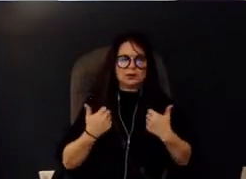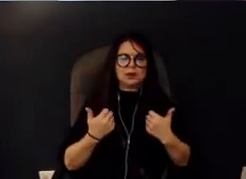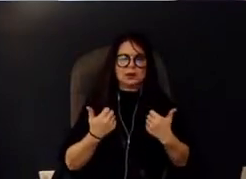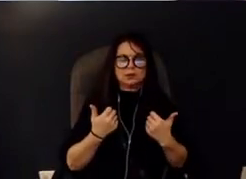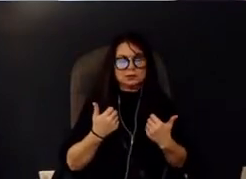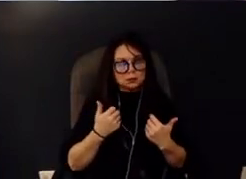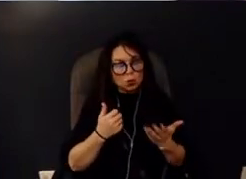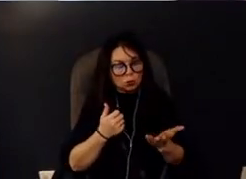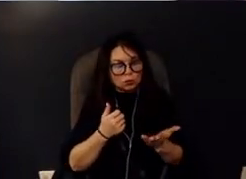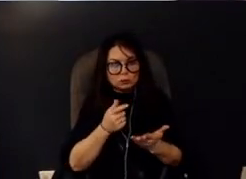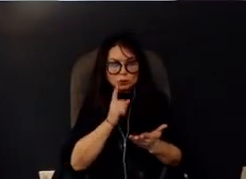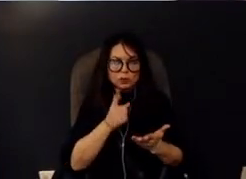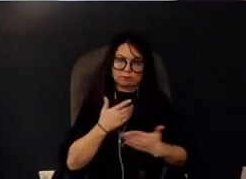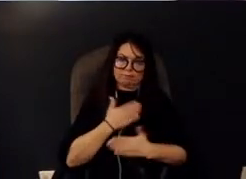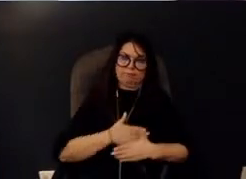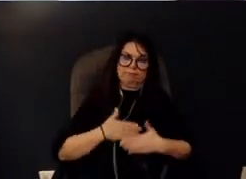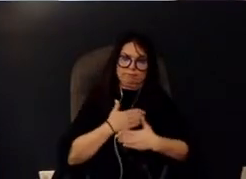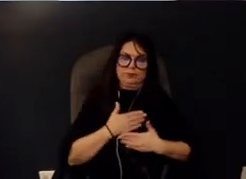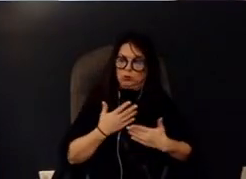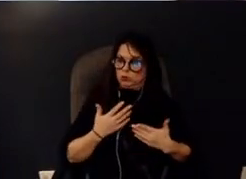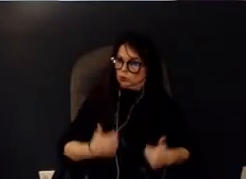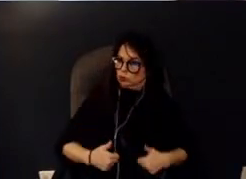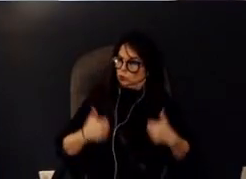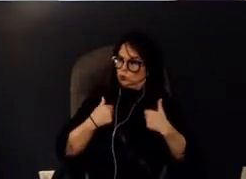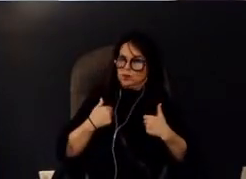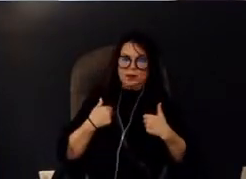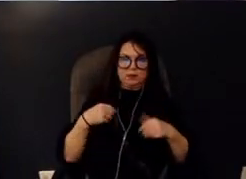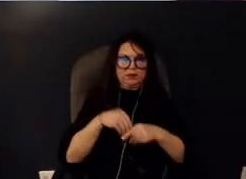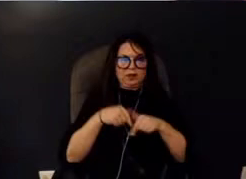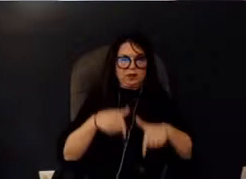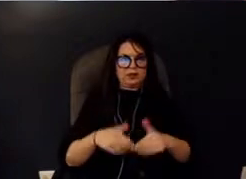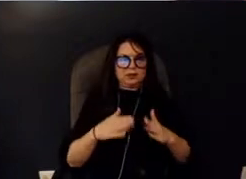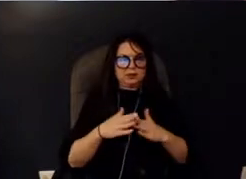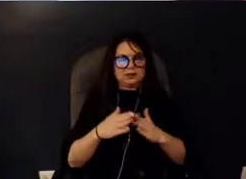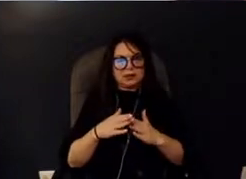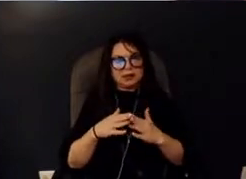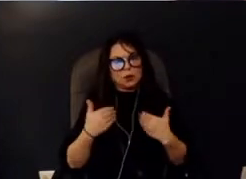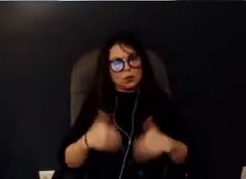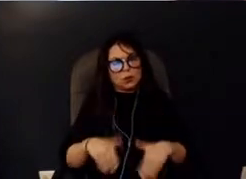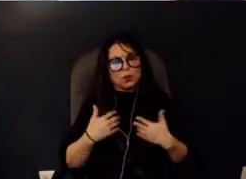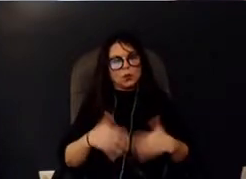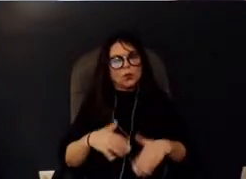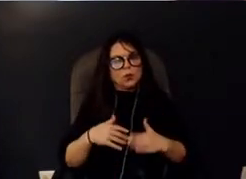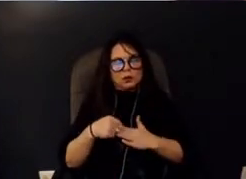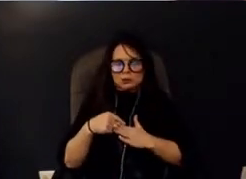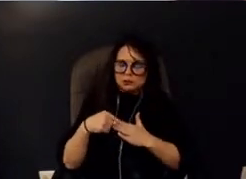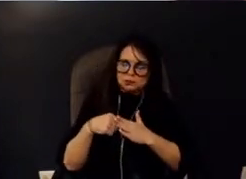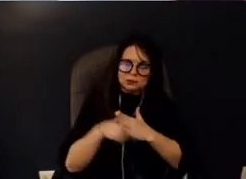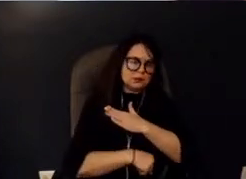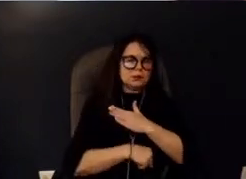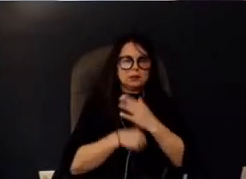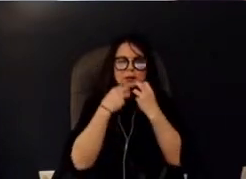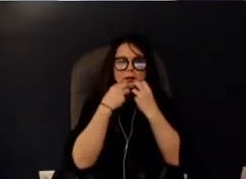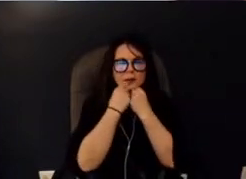to live in a city that cares so deeply and that is really